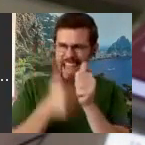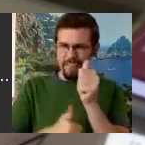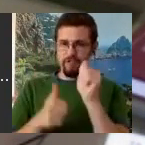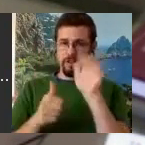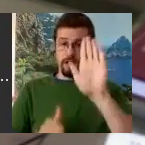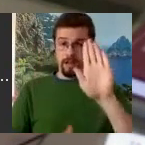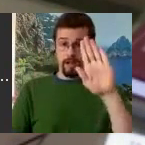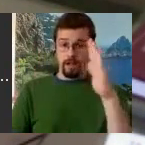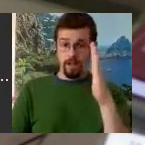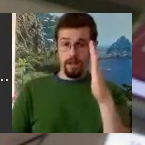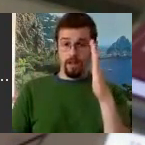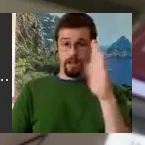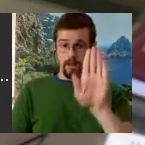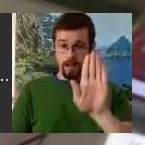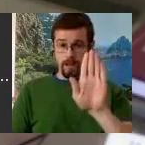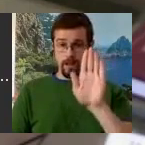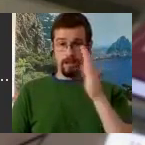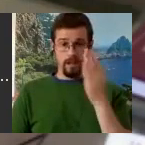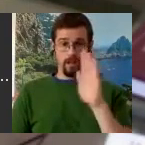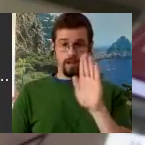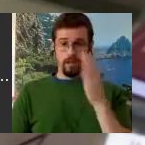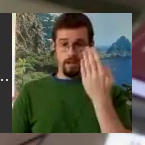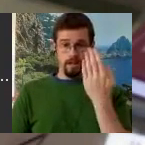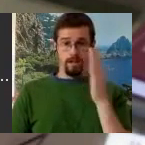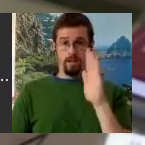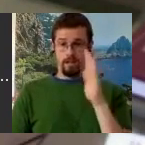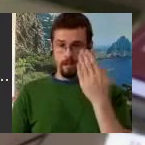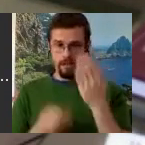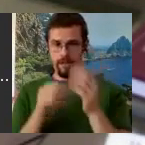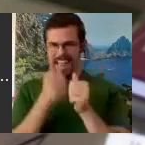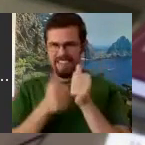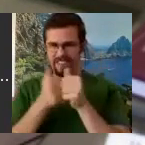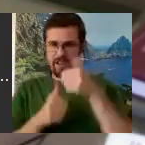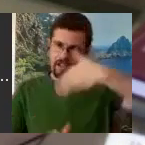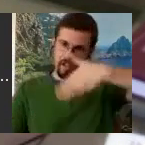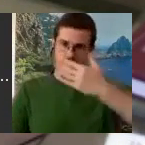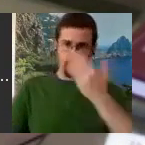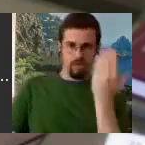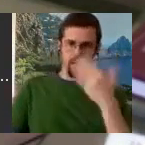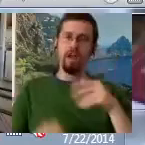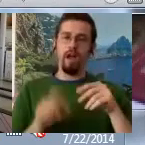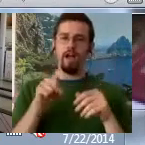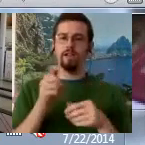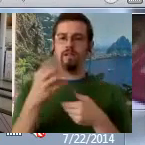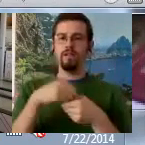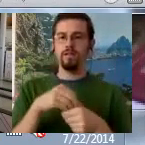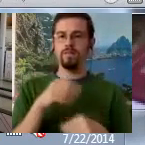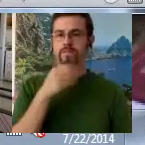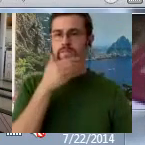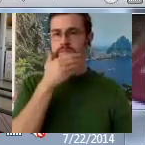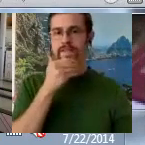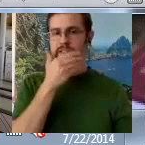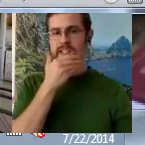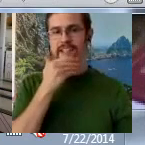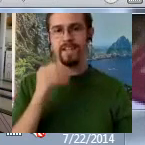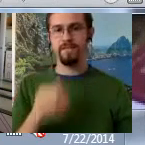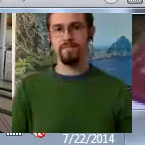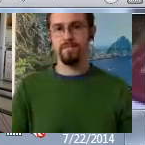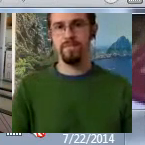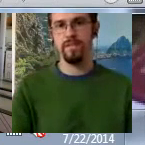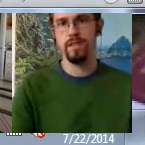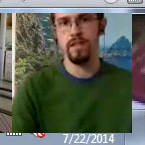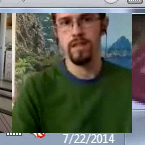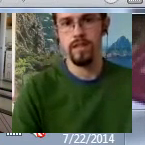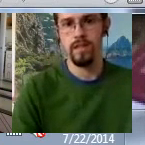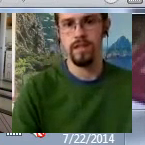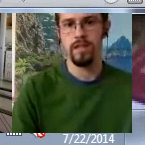got changed, incorrectly. Big job. But worth it. Oh, so worth it. So worth it. So here, we're going back to the screen